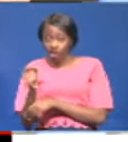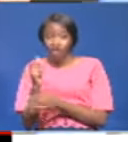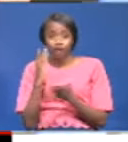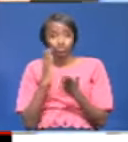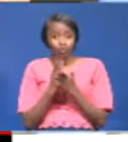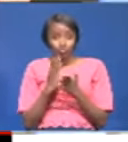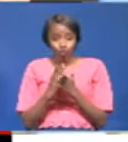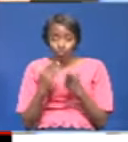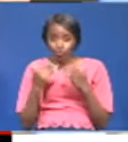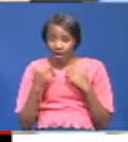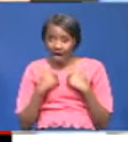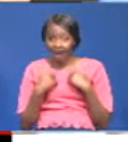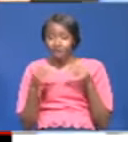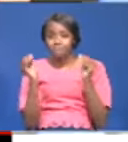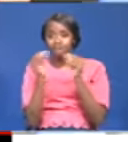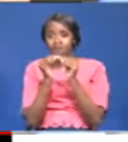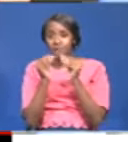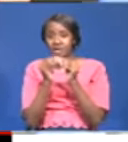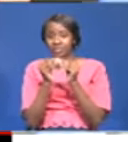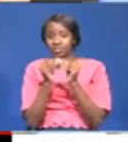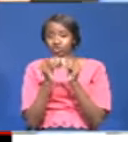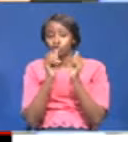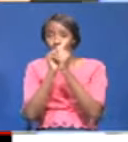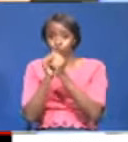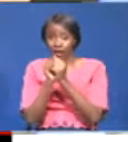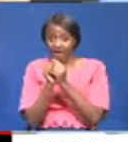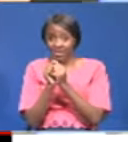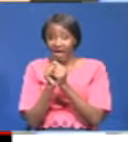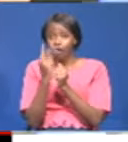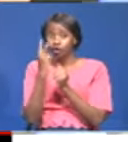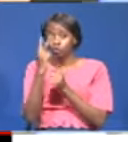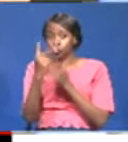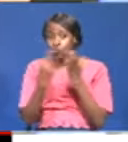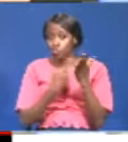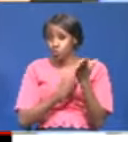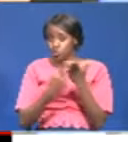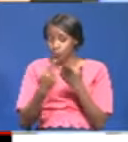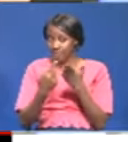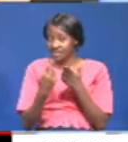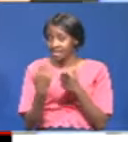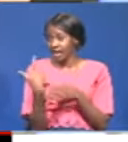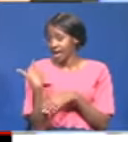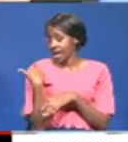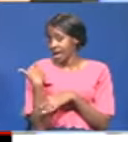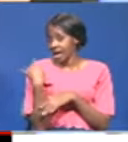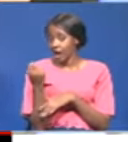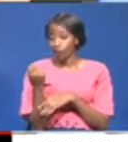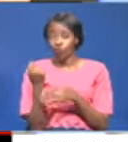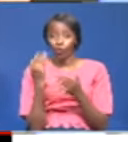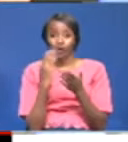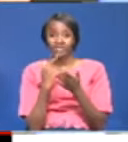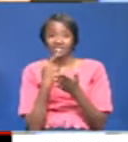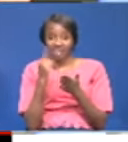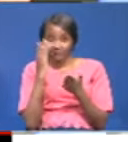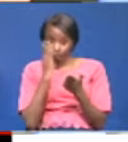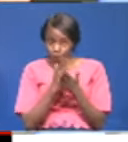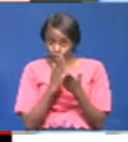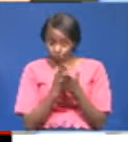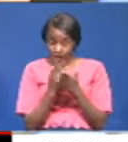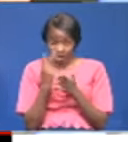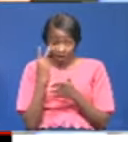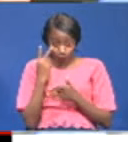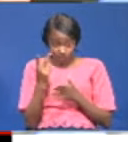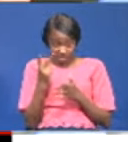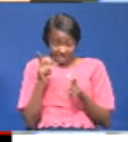We met with them about 2 weeks ago. And they promised to, if there is an issue, is a video that we are concerned